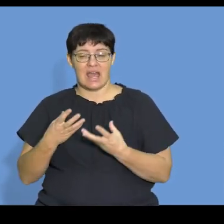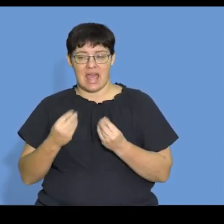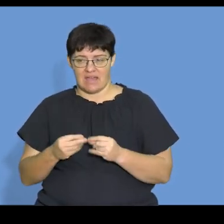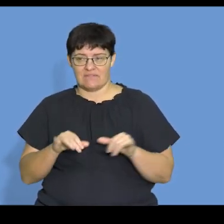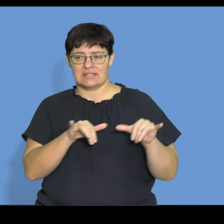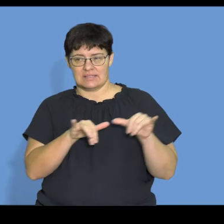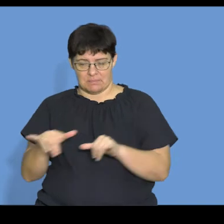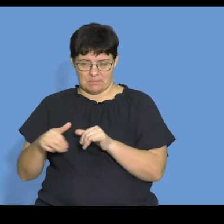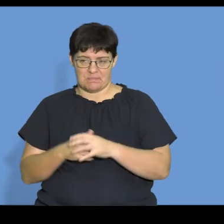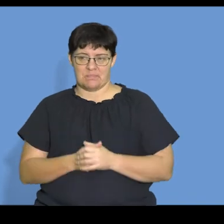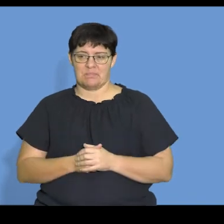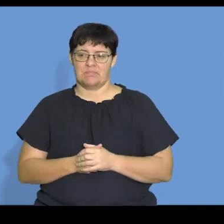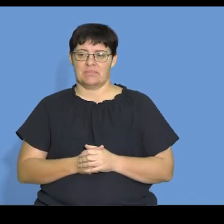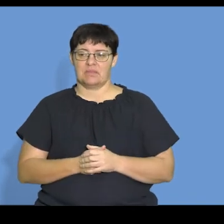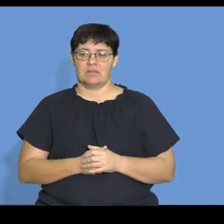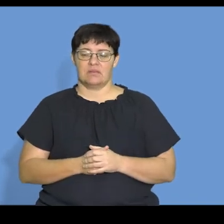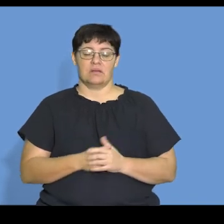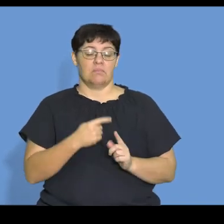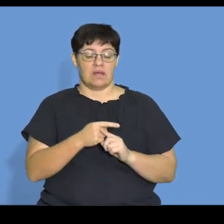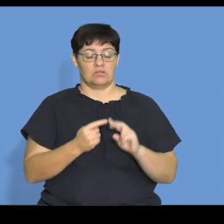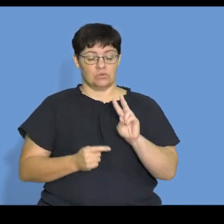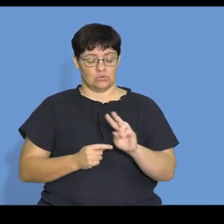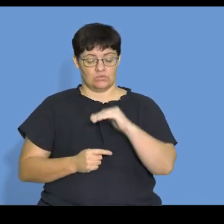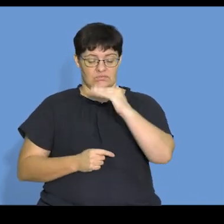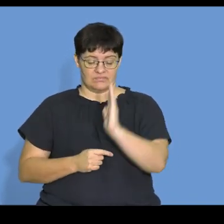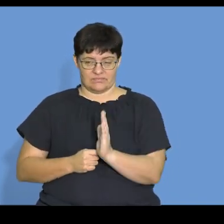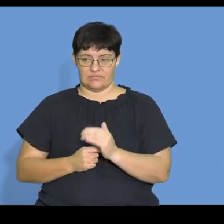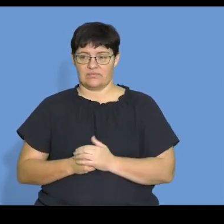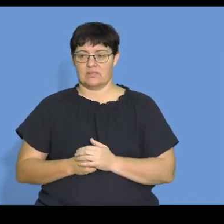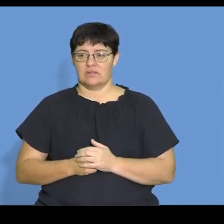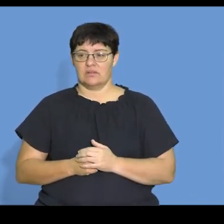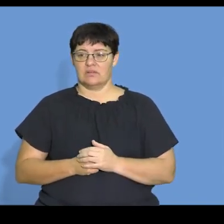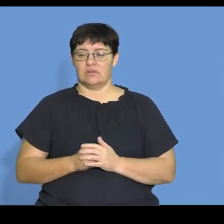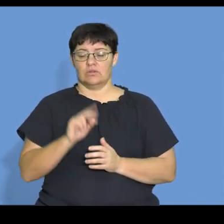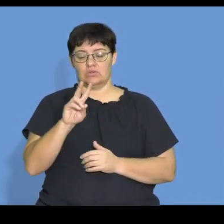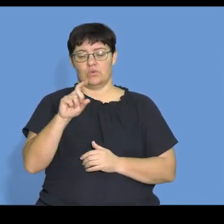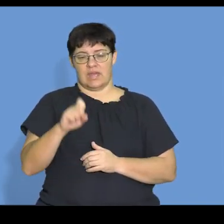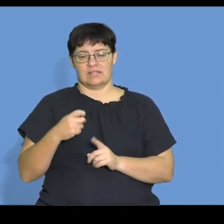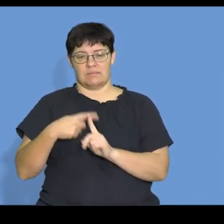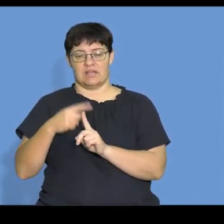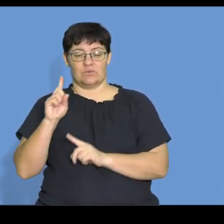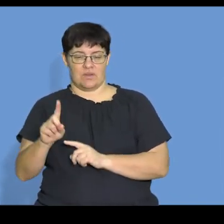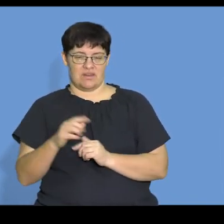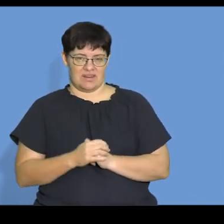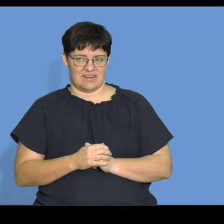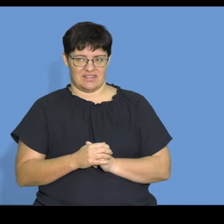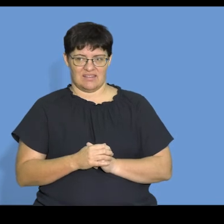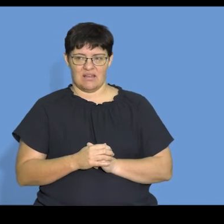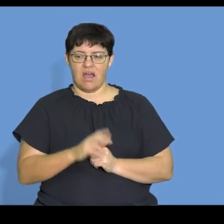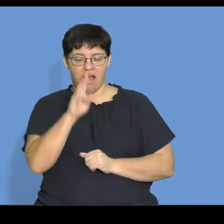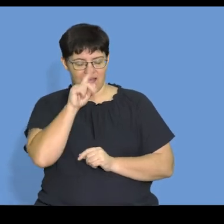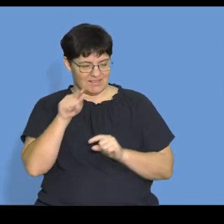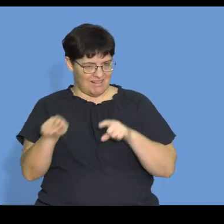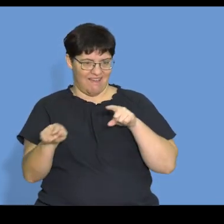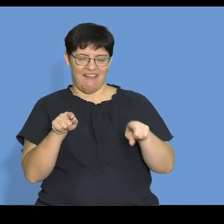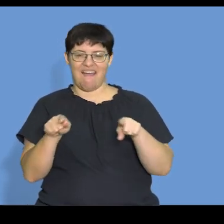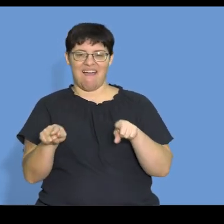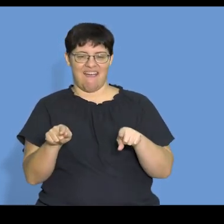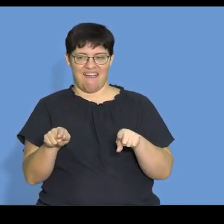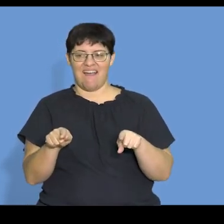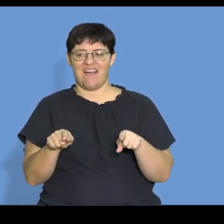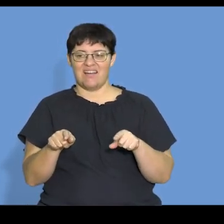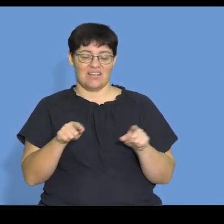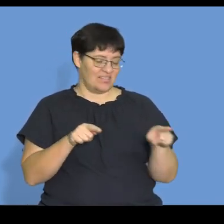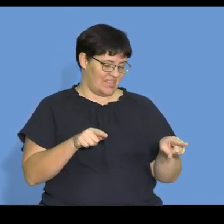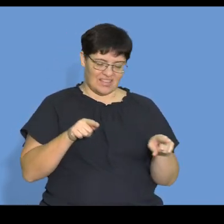common factor, which is 2, and that will give me 2x plus 1. So you can already see that this